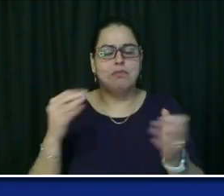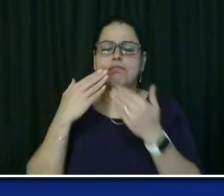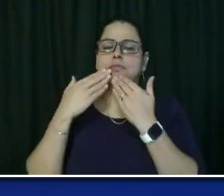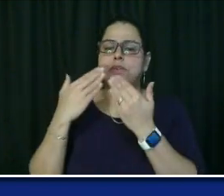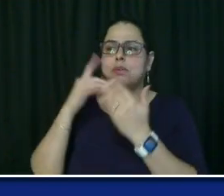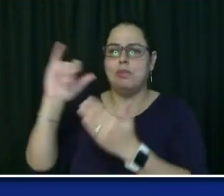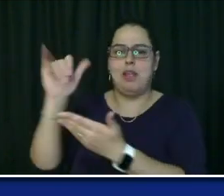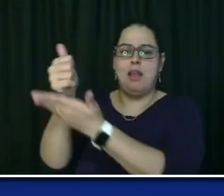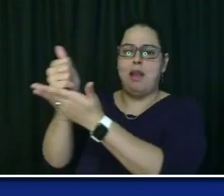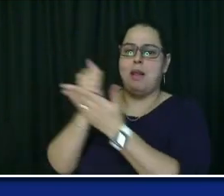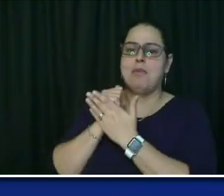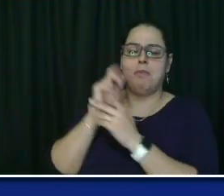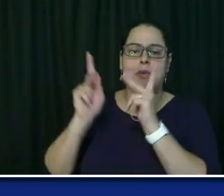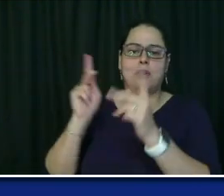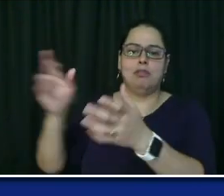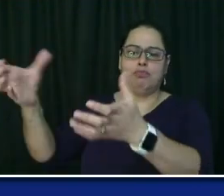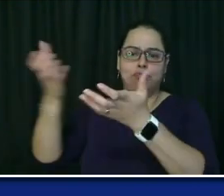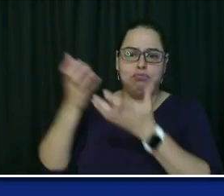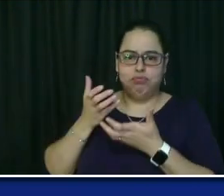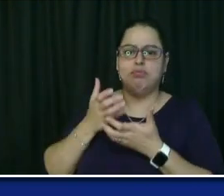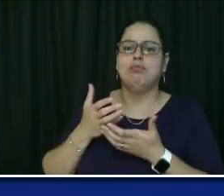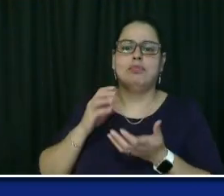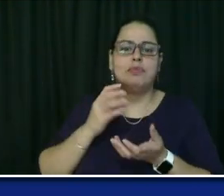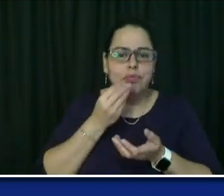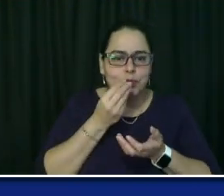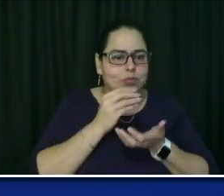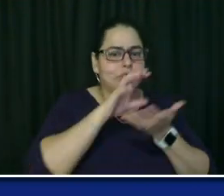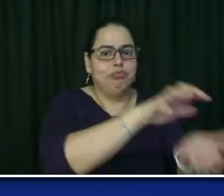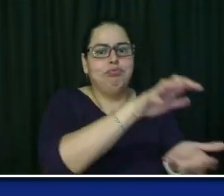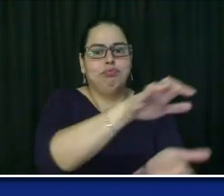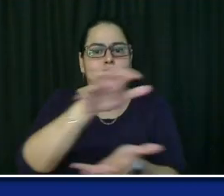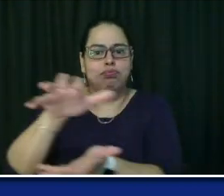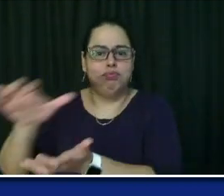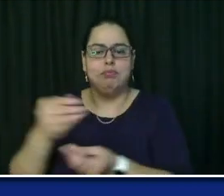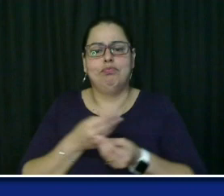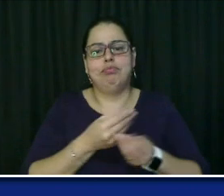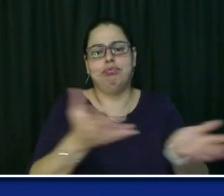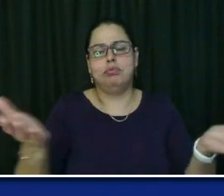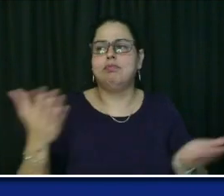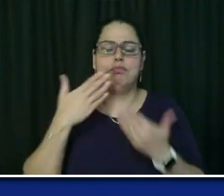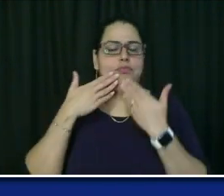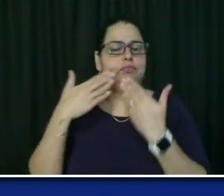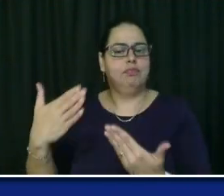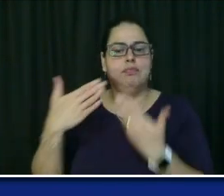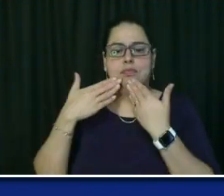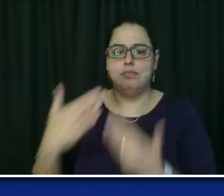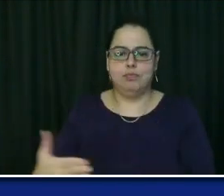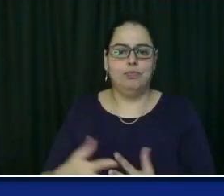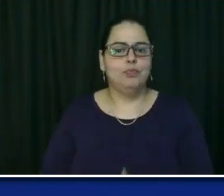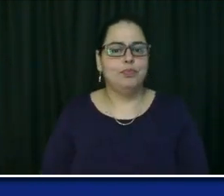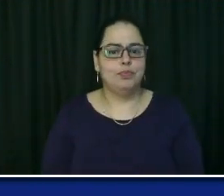Please allow me a minute to tell a story about dedication. And this story could be told about all our county employees.